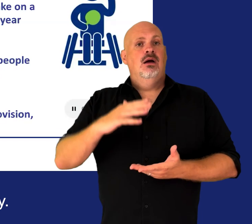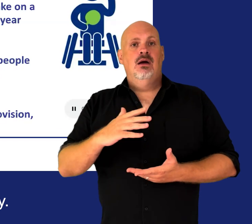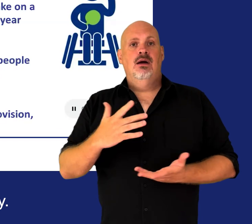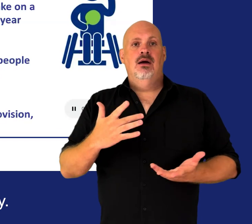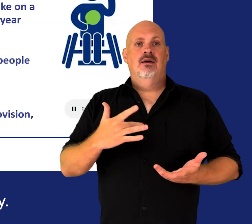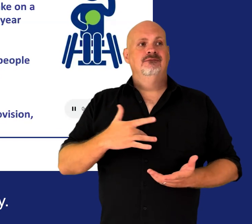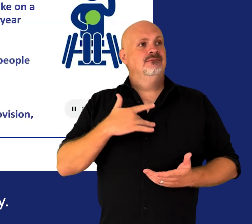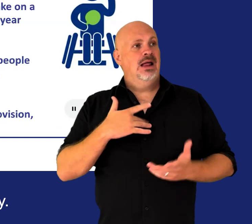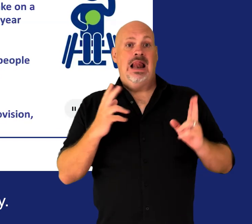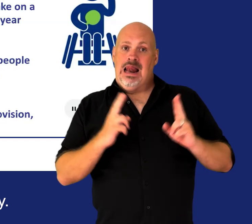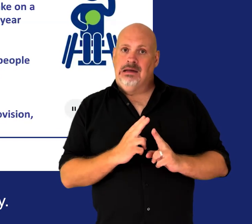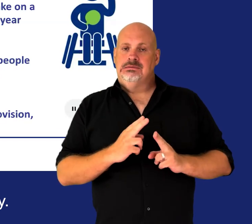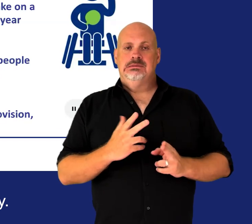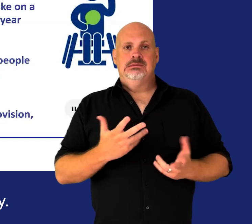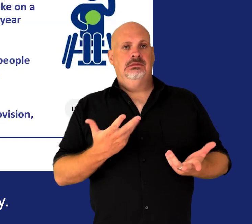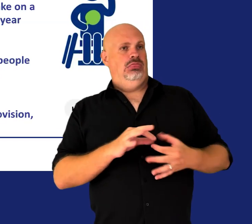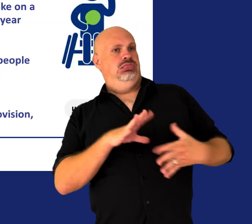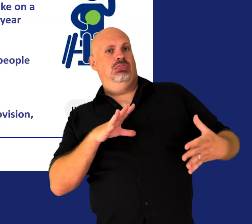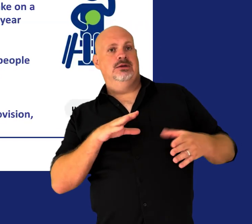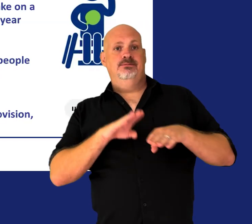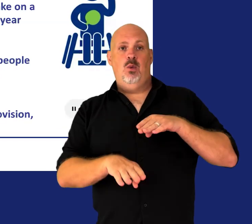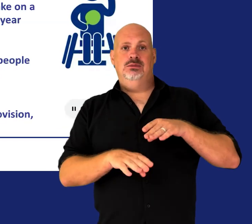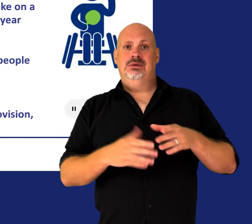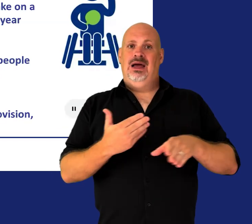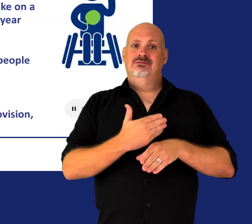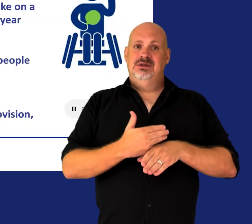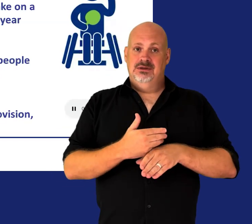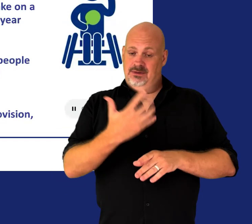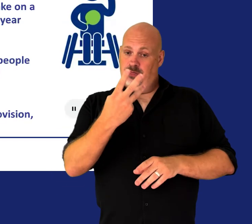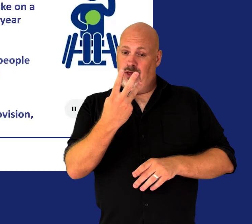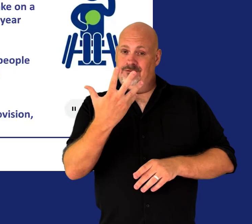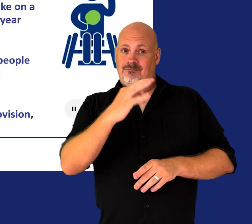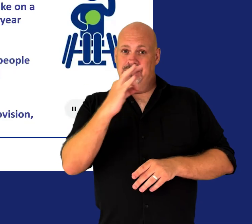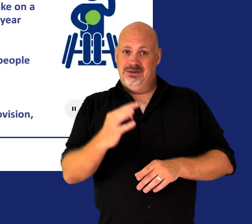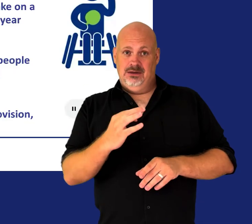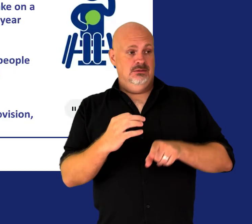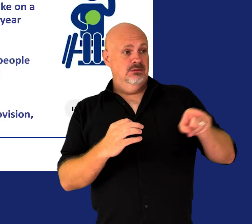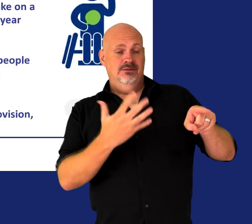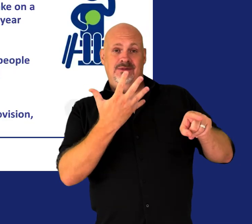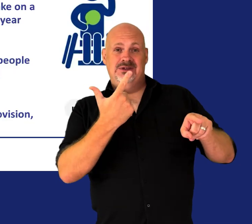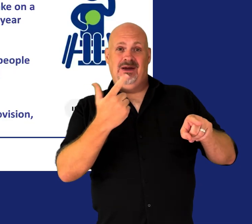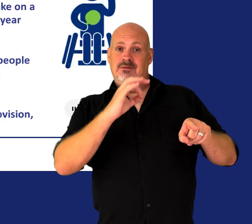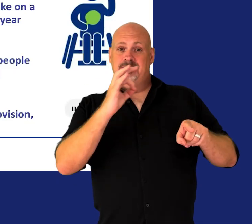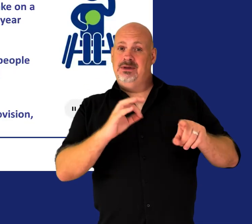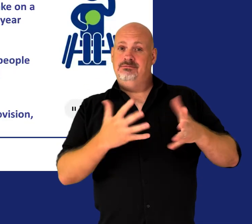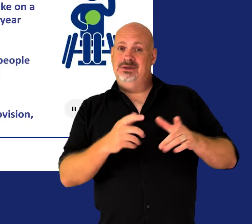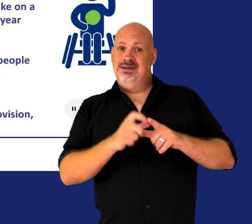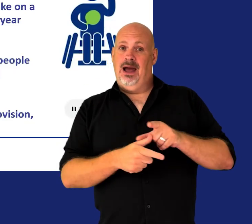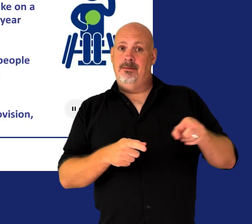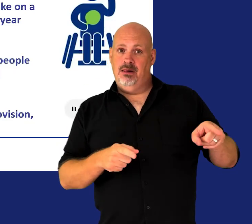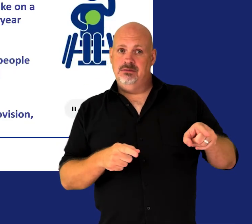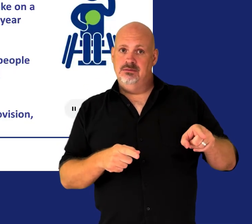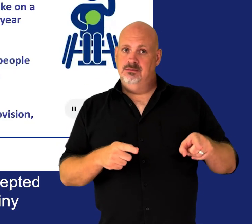feel that they belong in sport and activity. So that's 35% compared to 57% of non-disabled